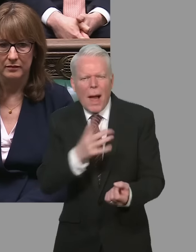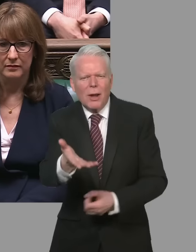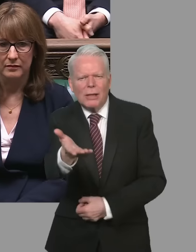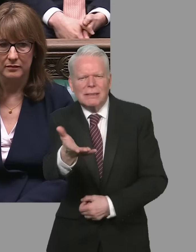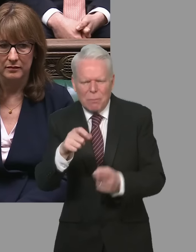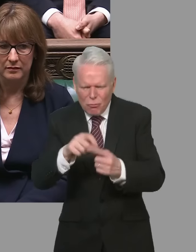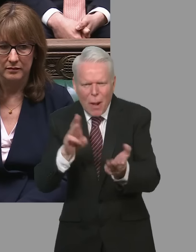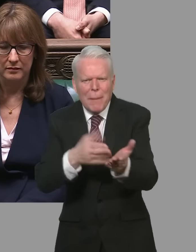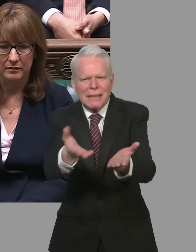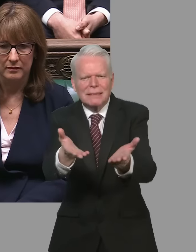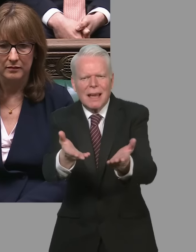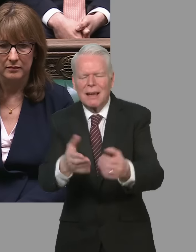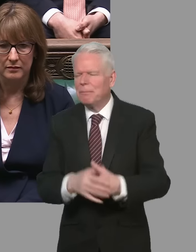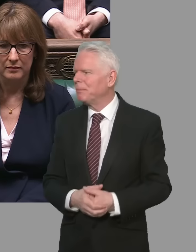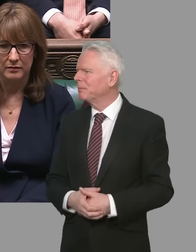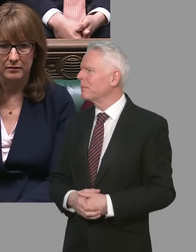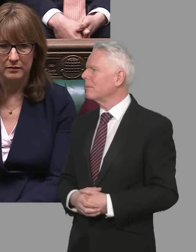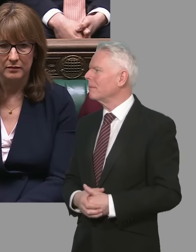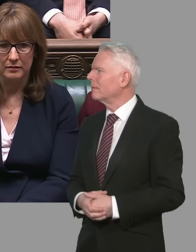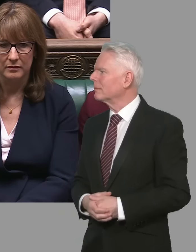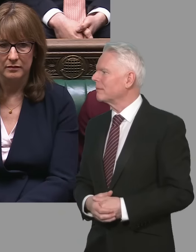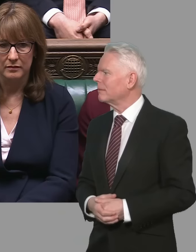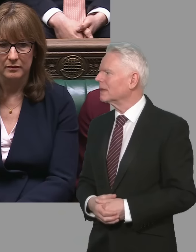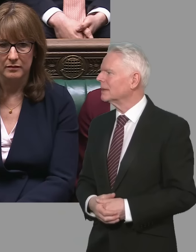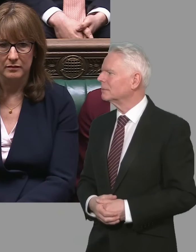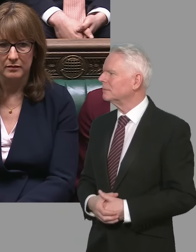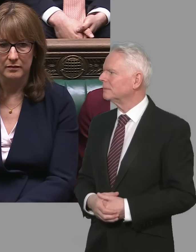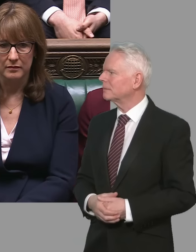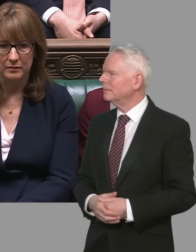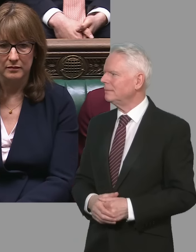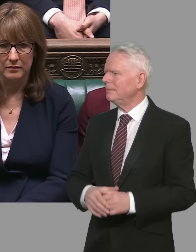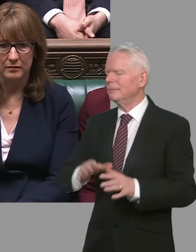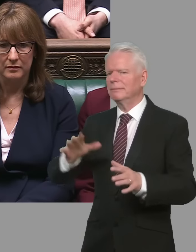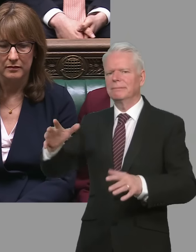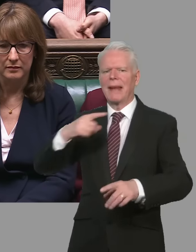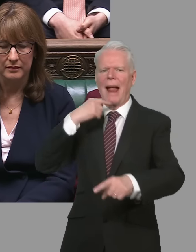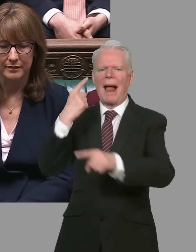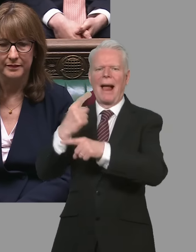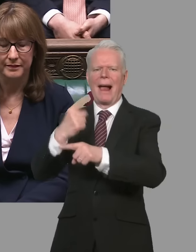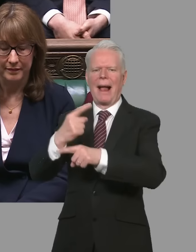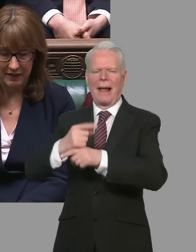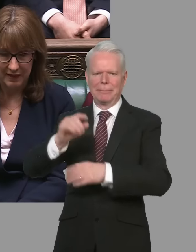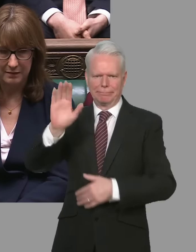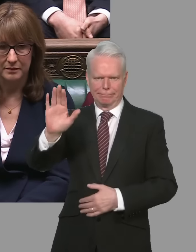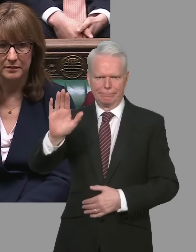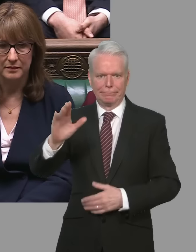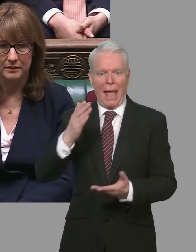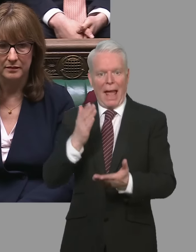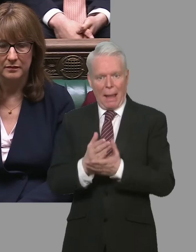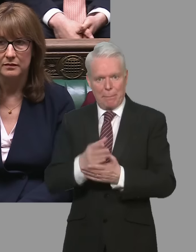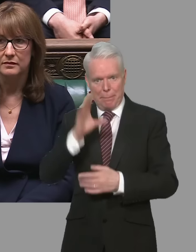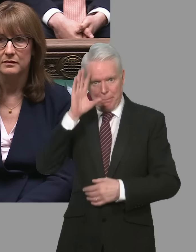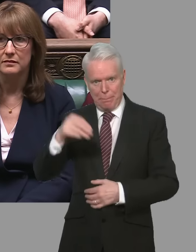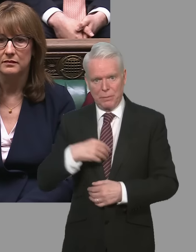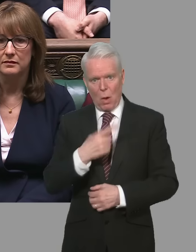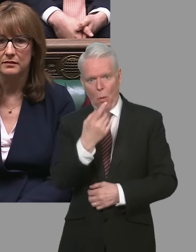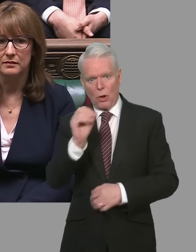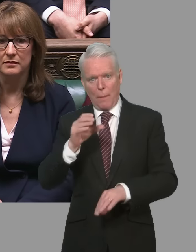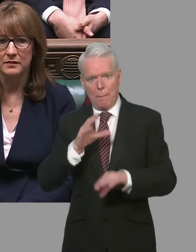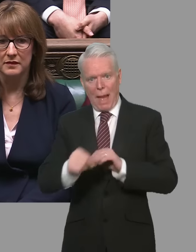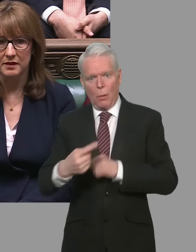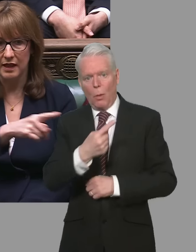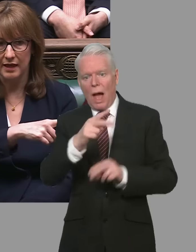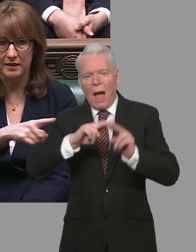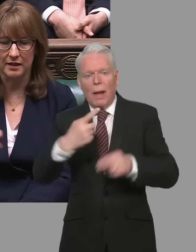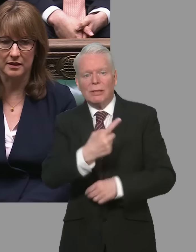month. Then they will be capped for 3 months. That's what we're doing to protect households across the country. And who voted against